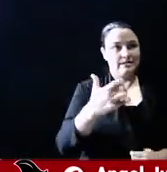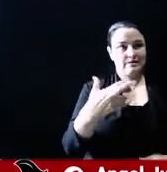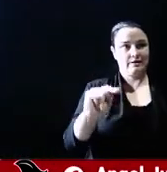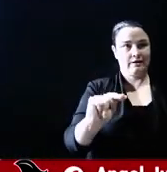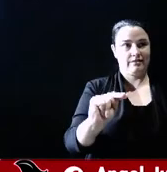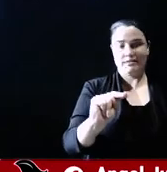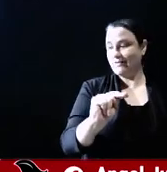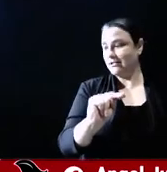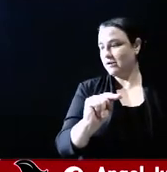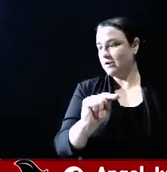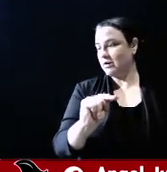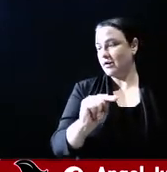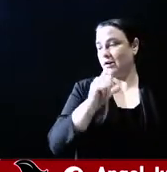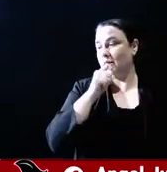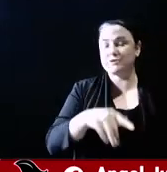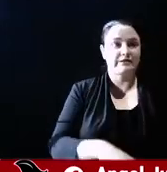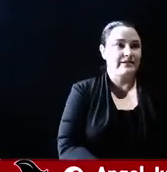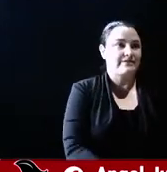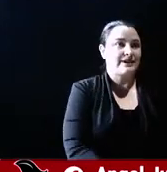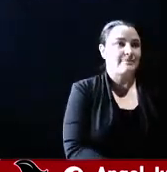Jacob Matthew Pitts.